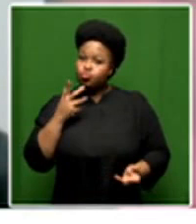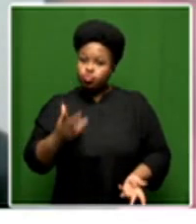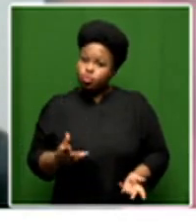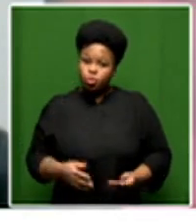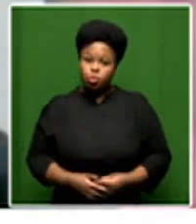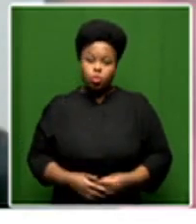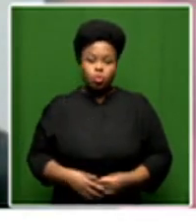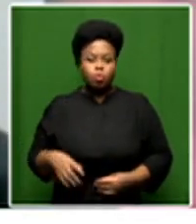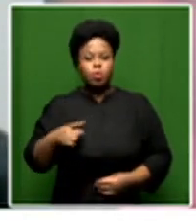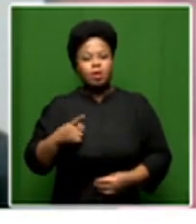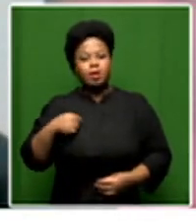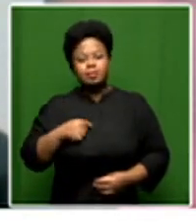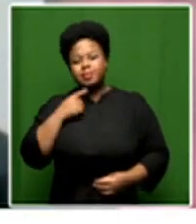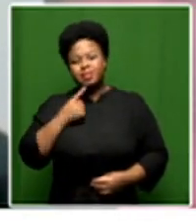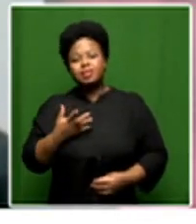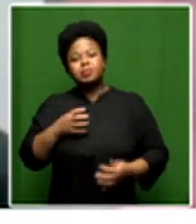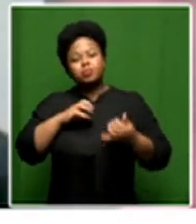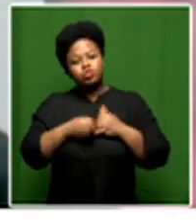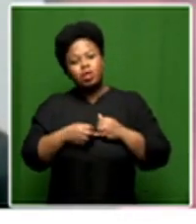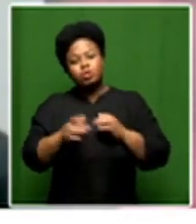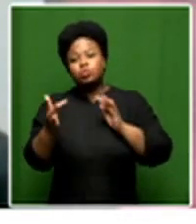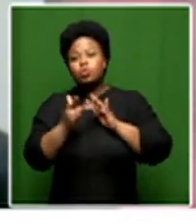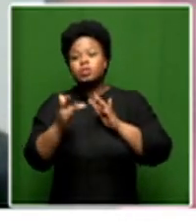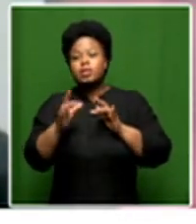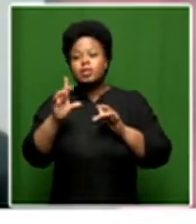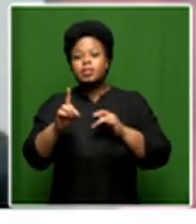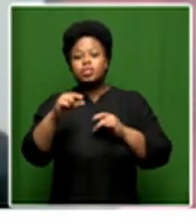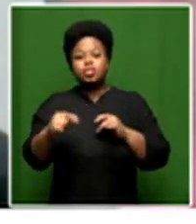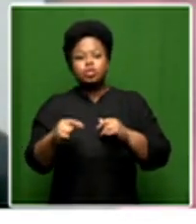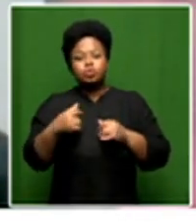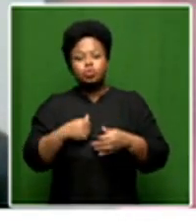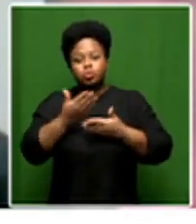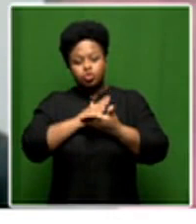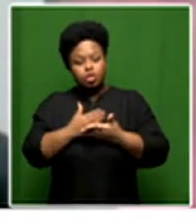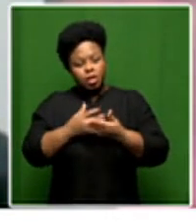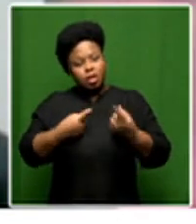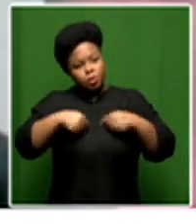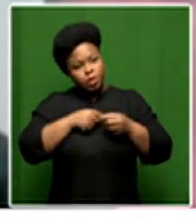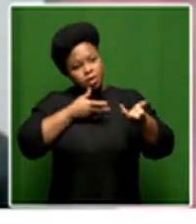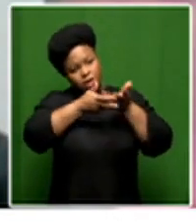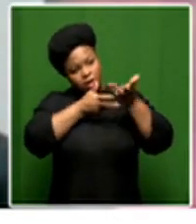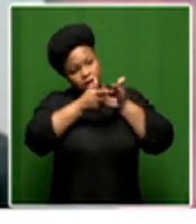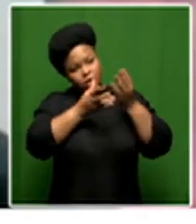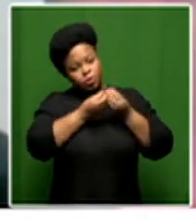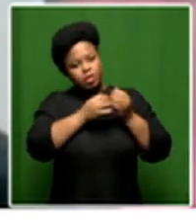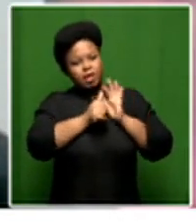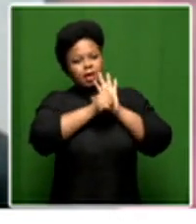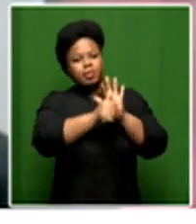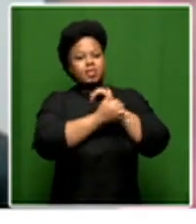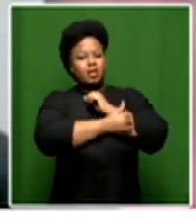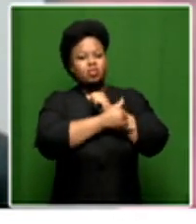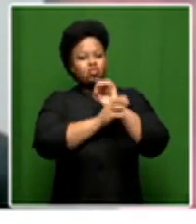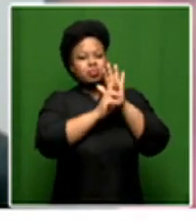and as I was saying, that I've been trying to locate the DG so that I share what has been our discussion with the ambassador, and they